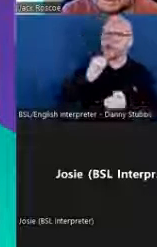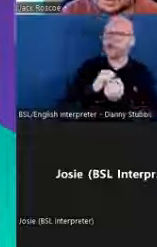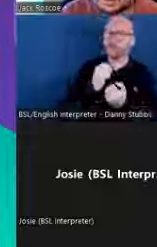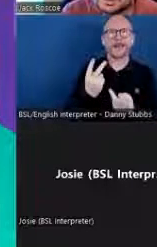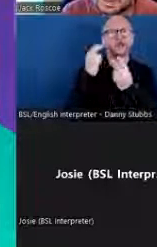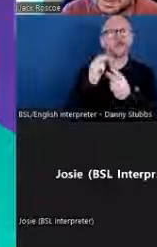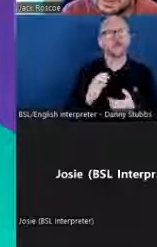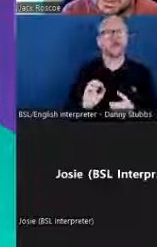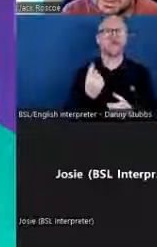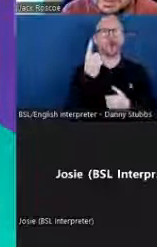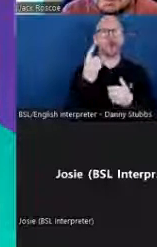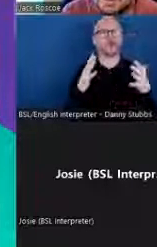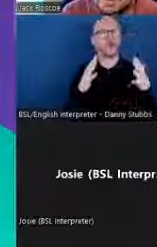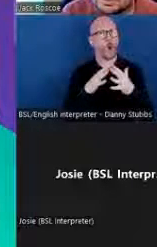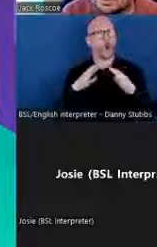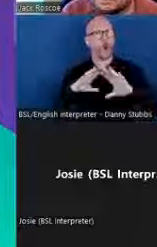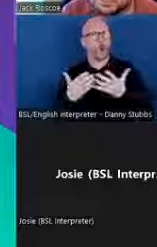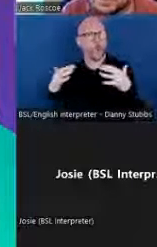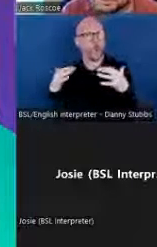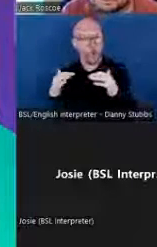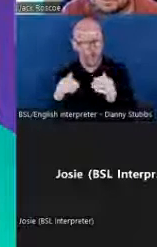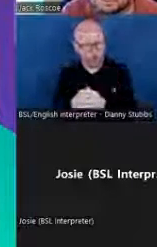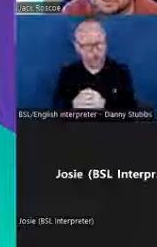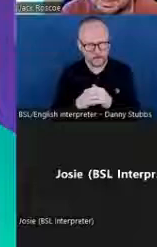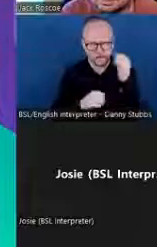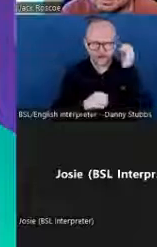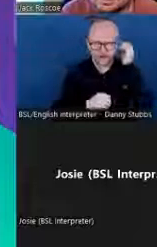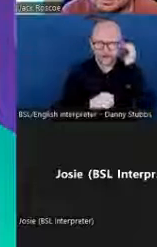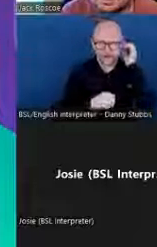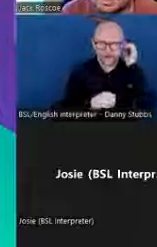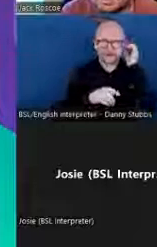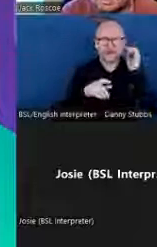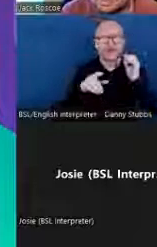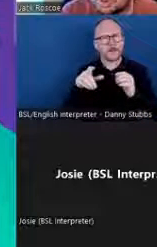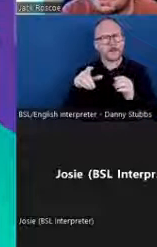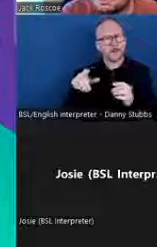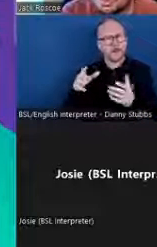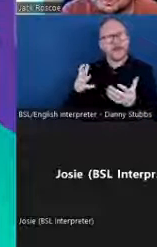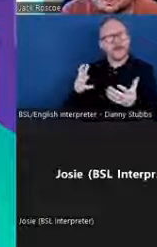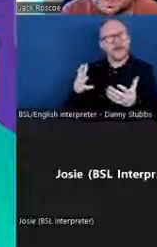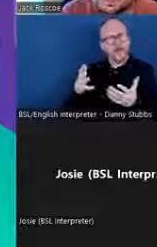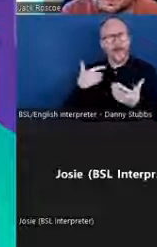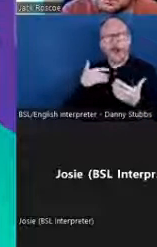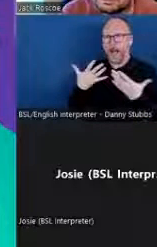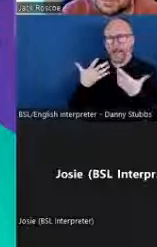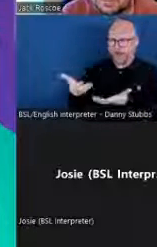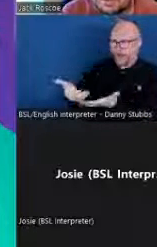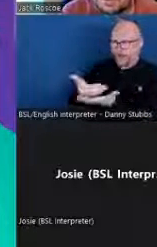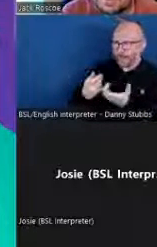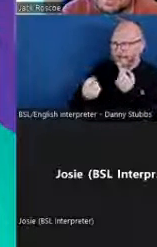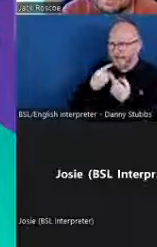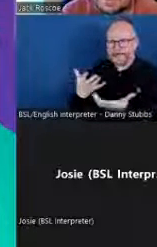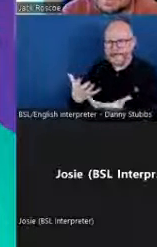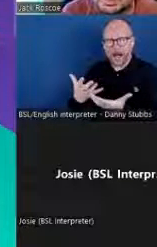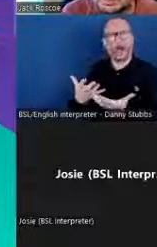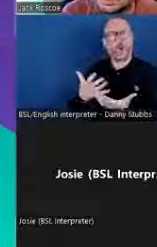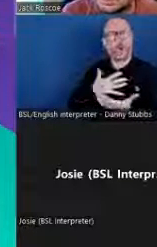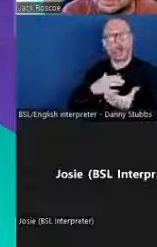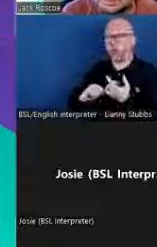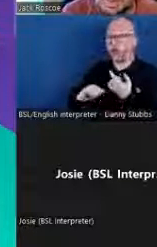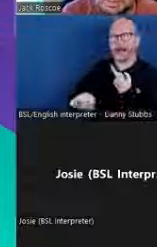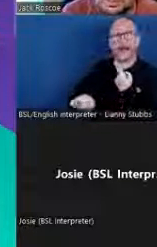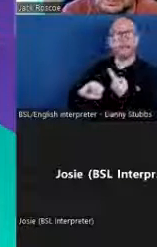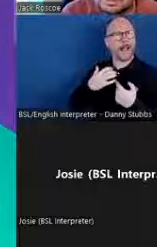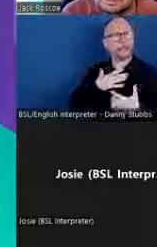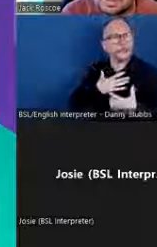projects during those years, even a few steps removed as I was, had an enormous impact on me and fundamentally changed my